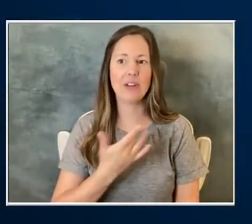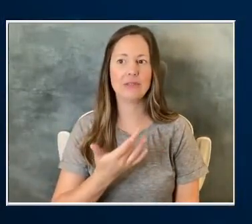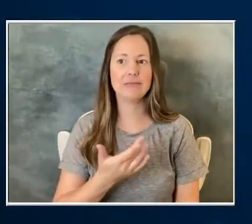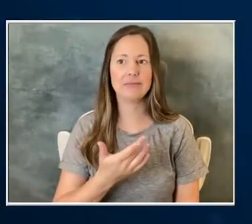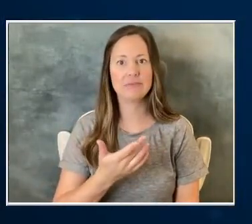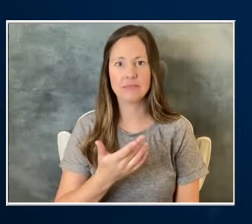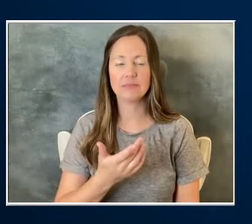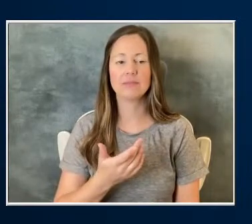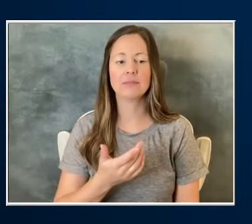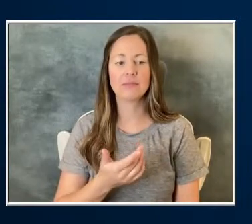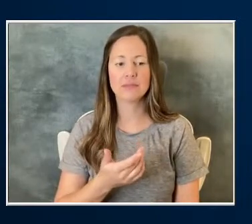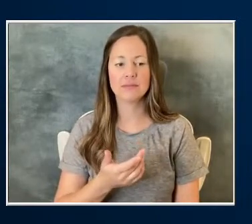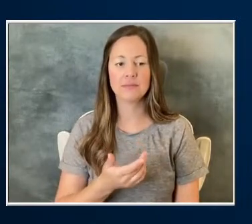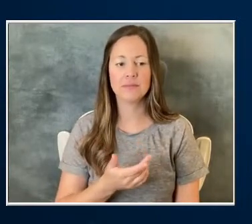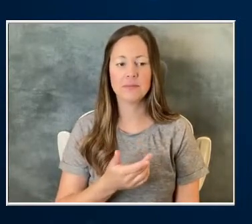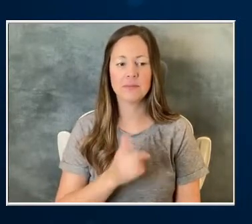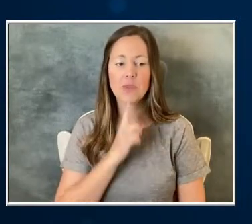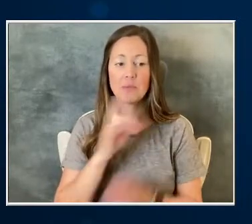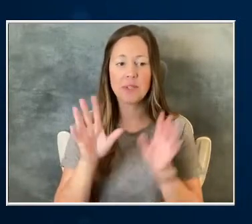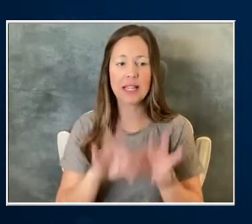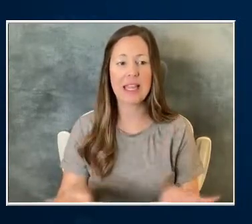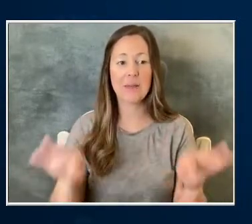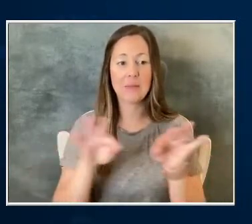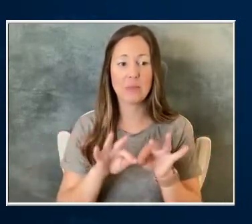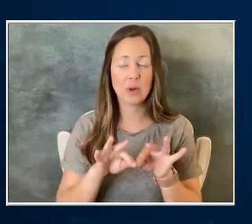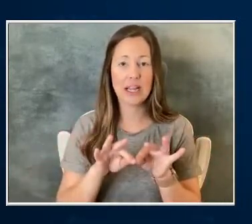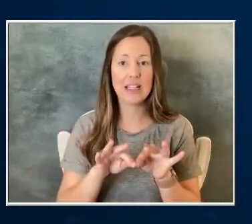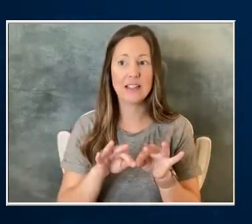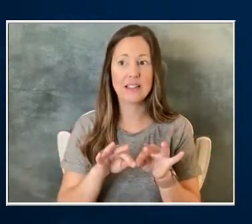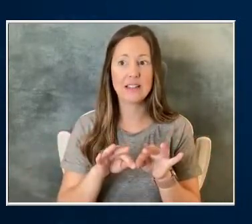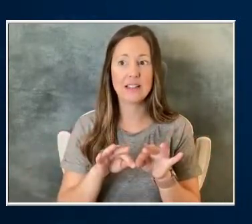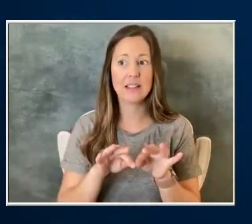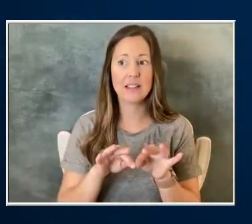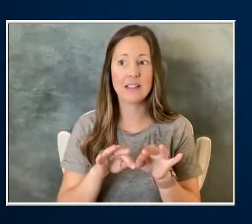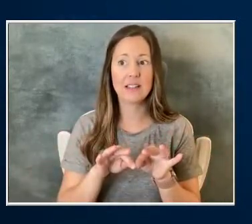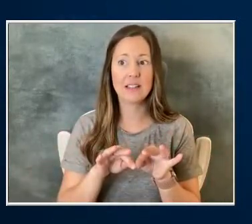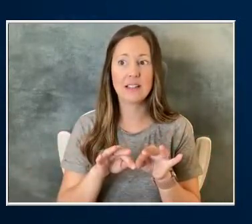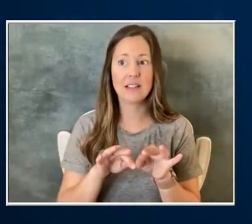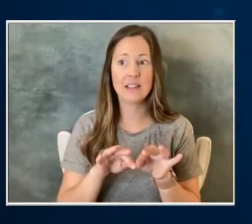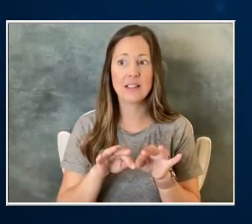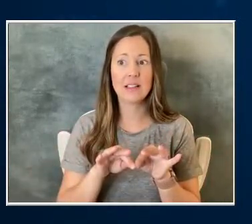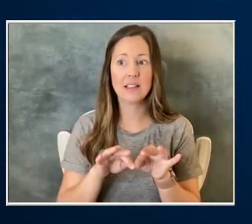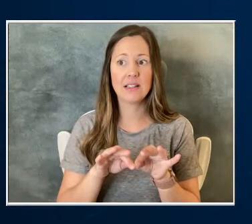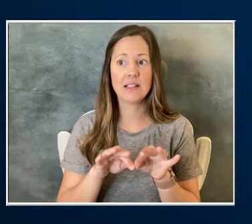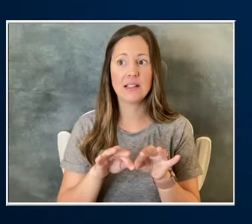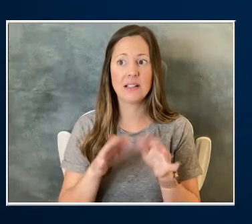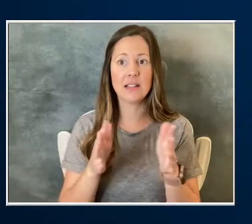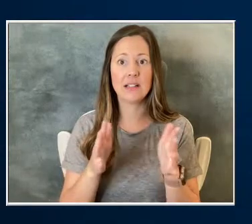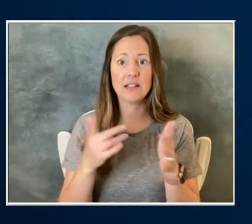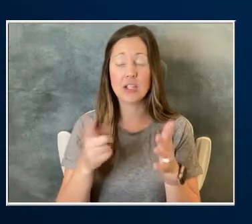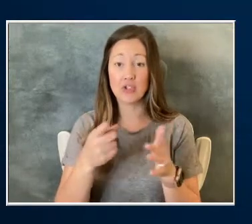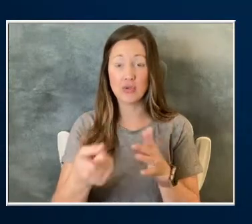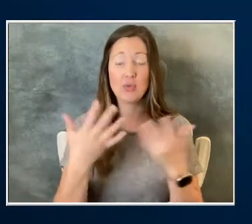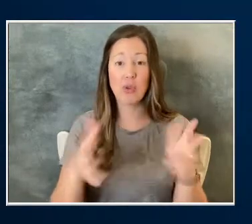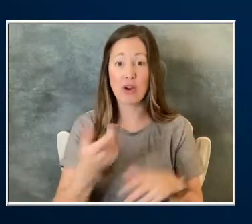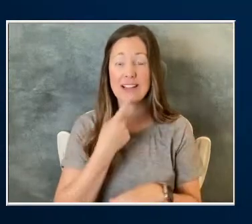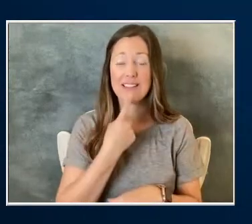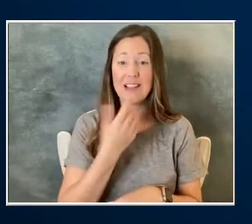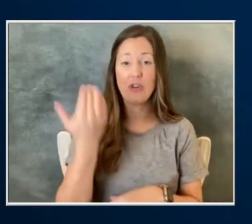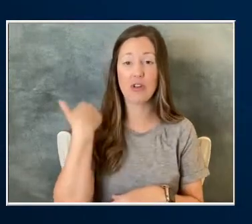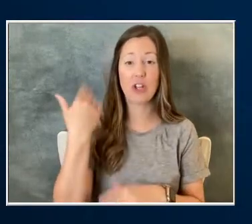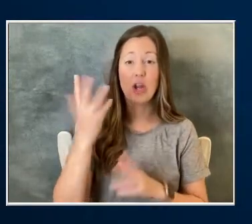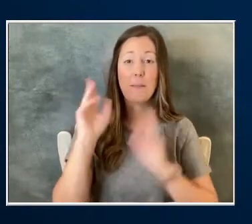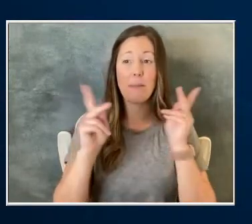to be screened at the place that, as you were saying earlier, the people who look at them look at breasts all